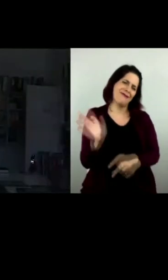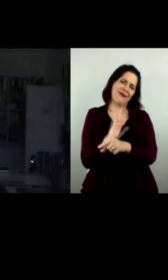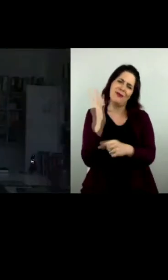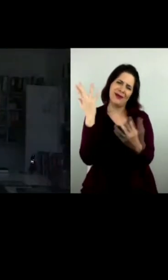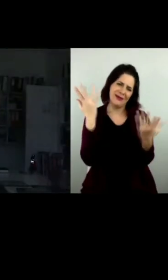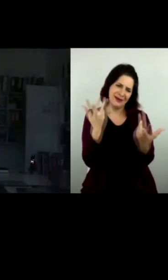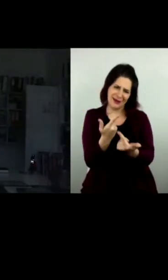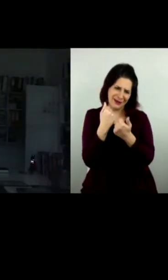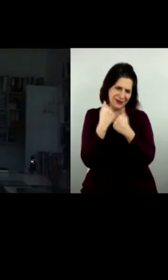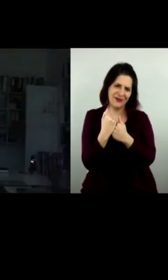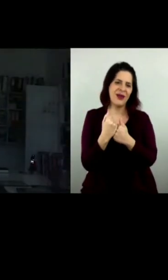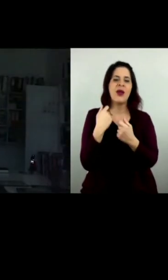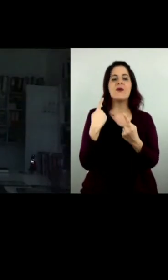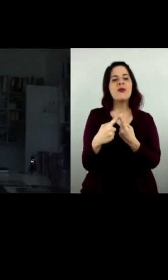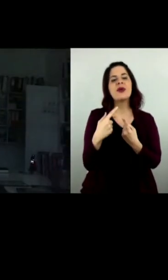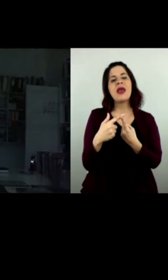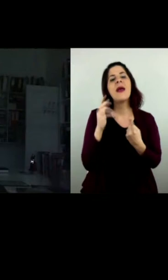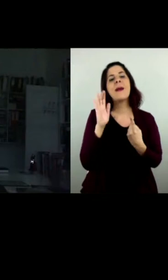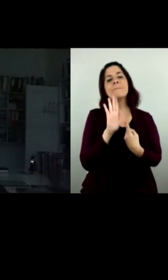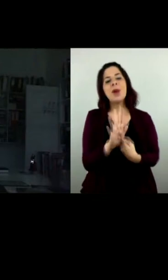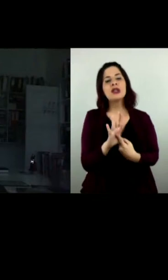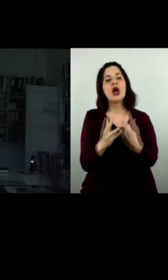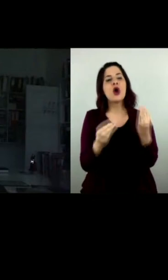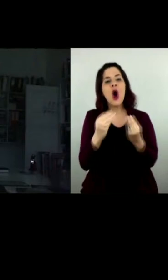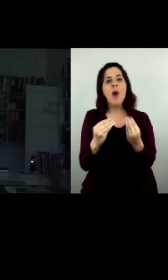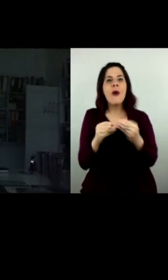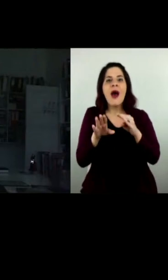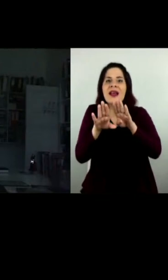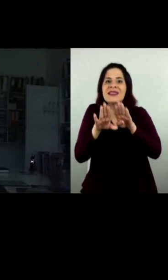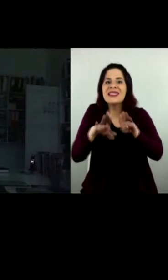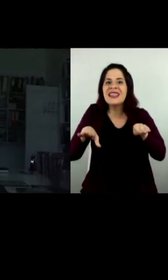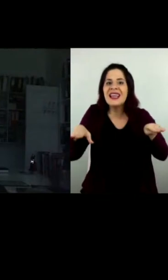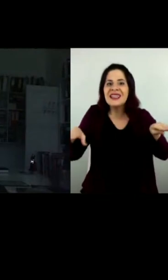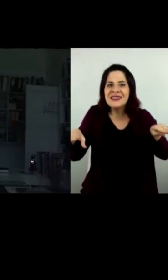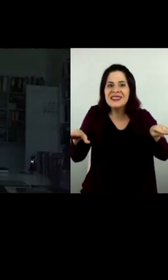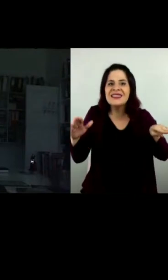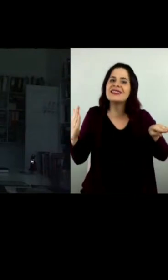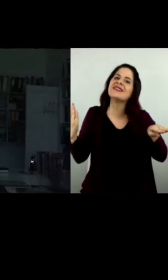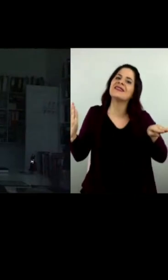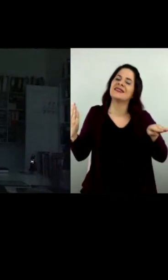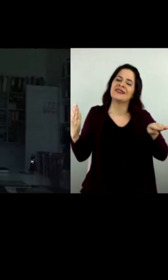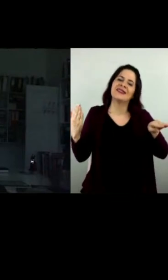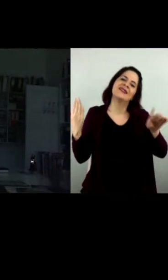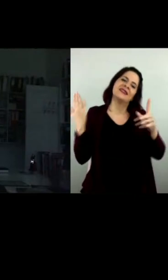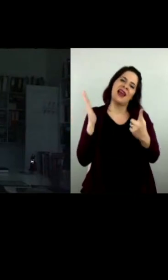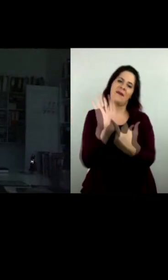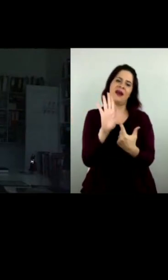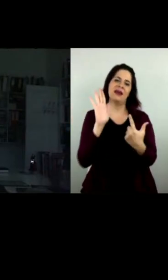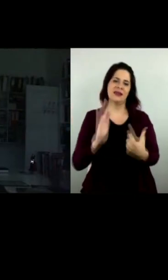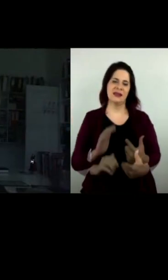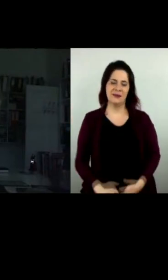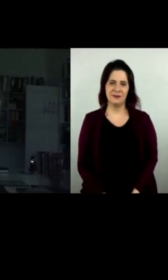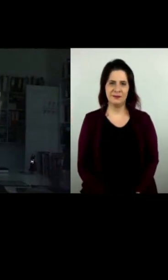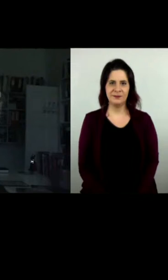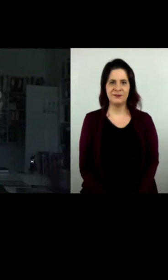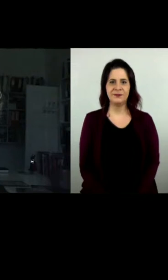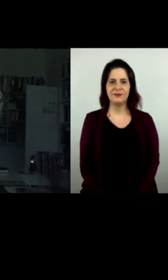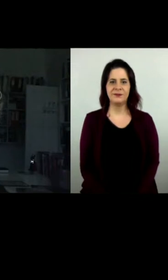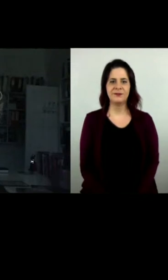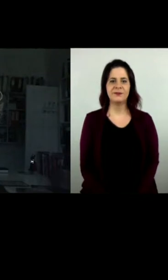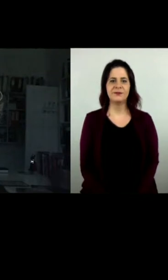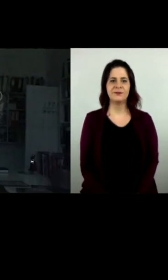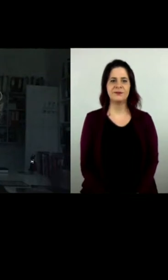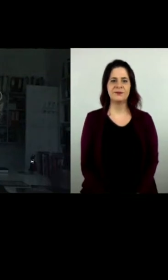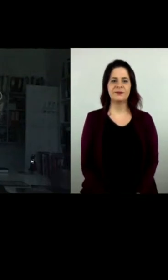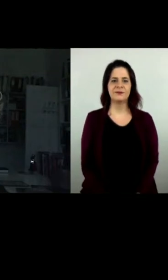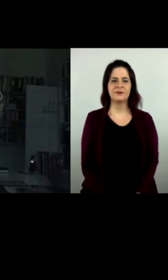show how kids appear on films. And